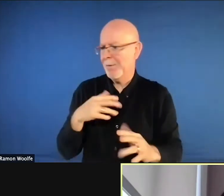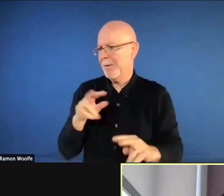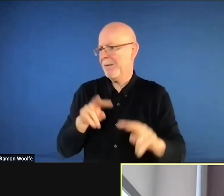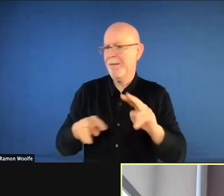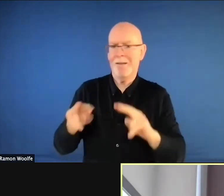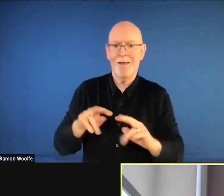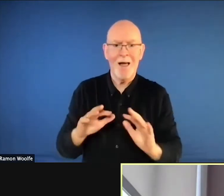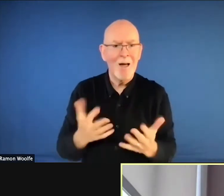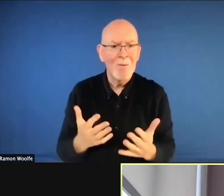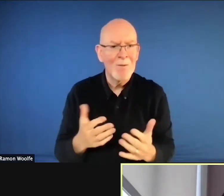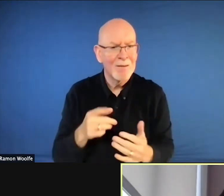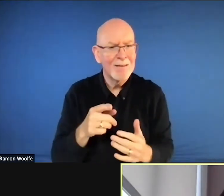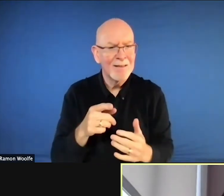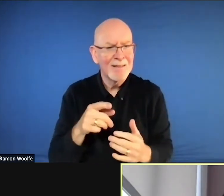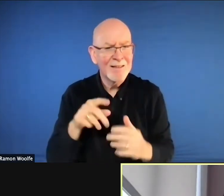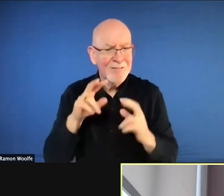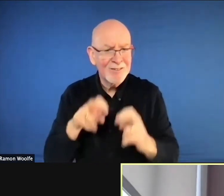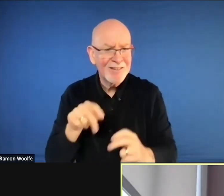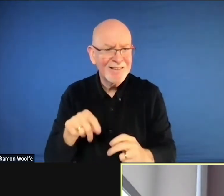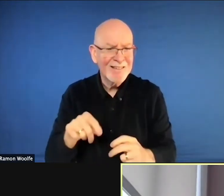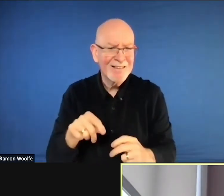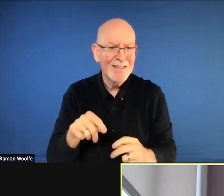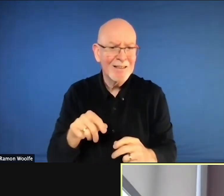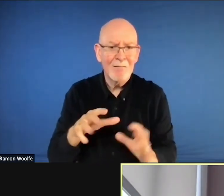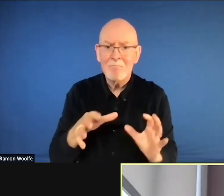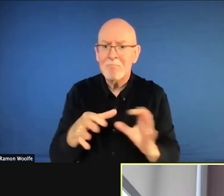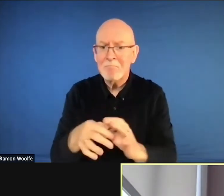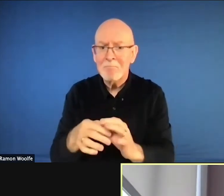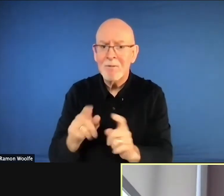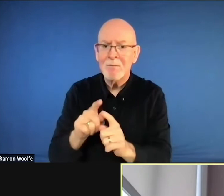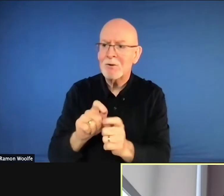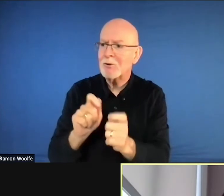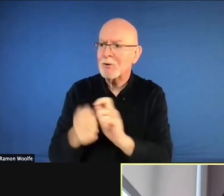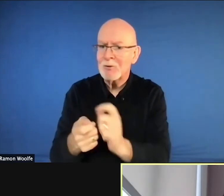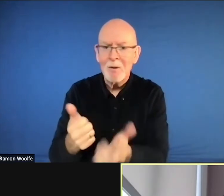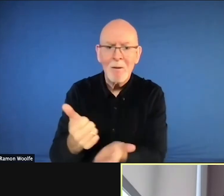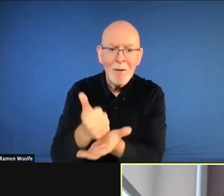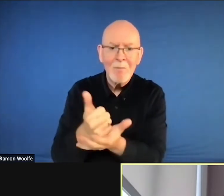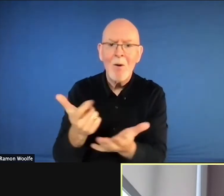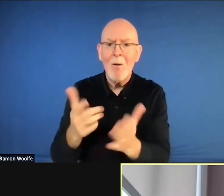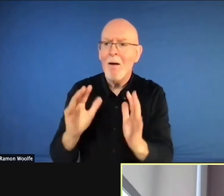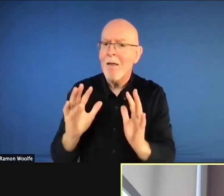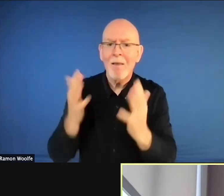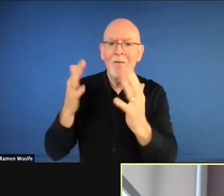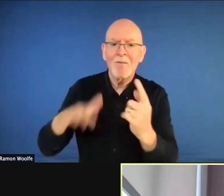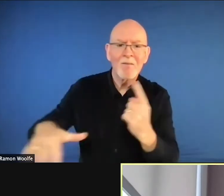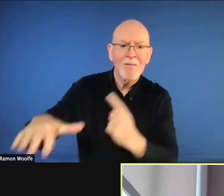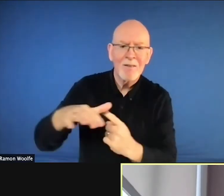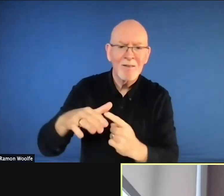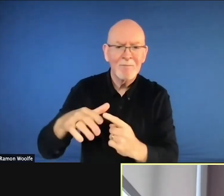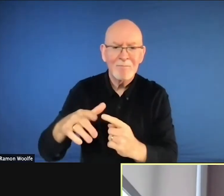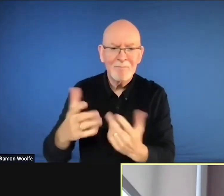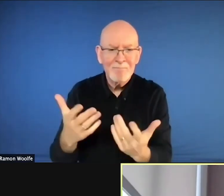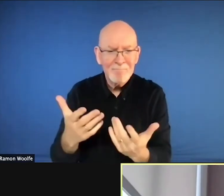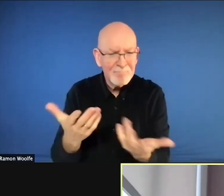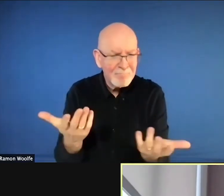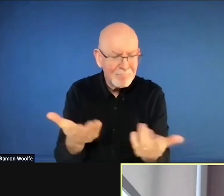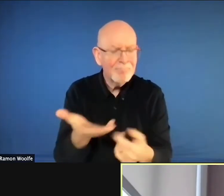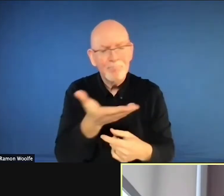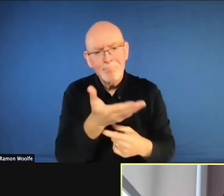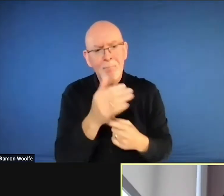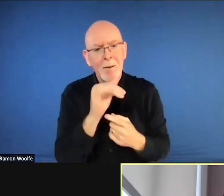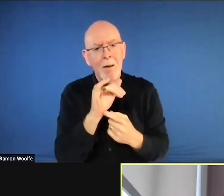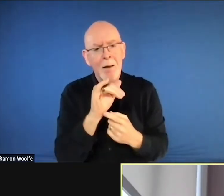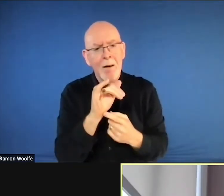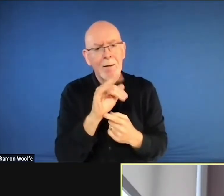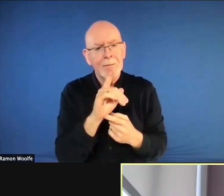IASFM Code of Ethics is partnership. So one way of dealing with these over-soliciting